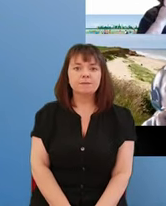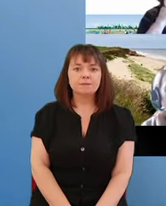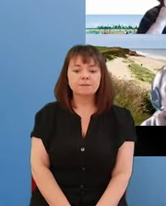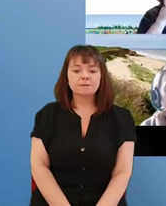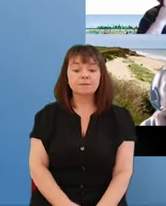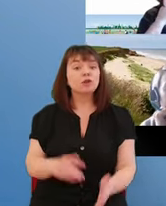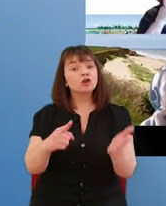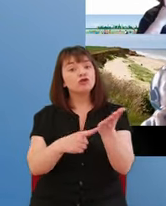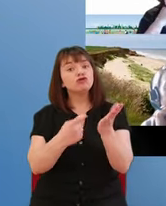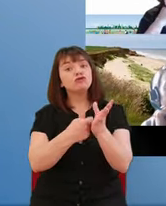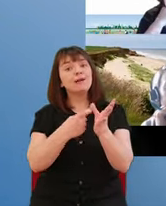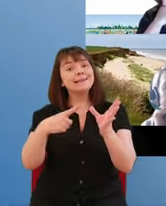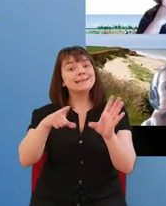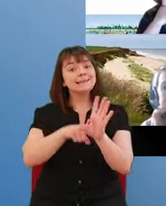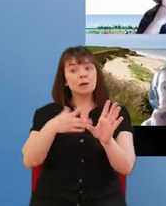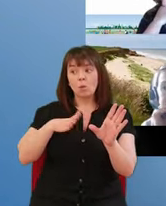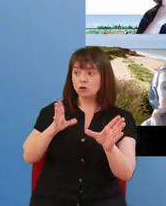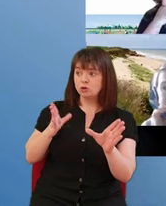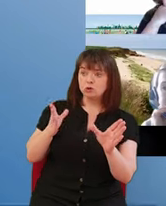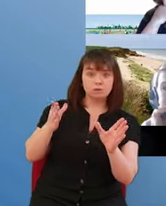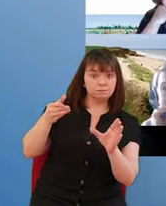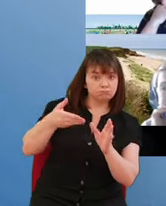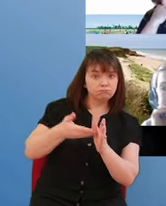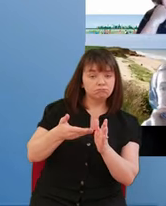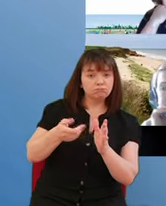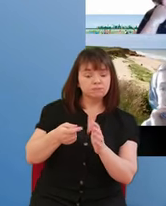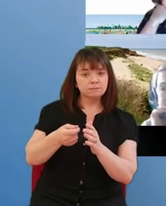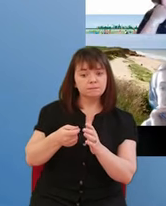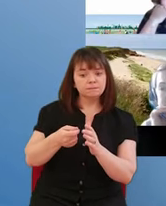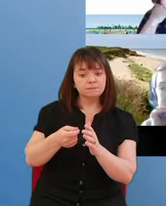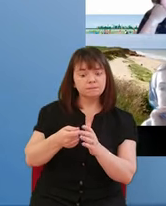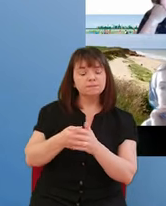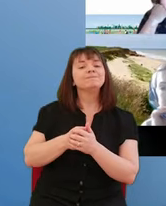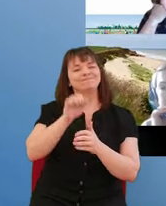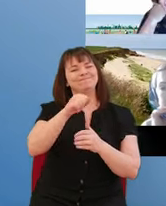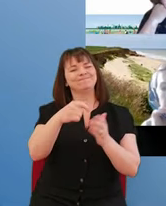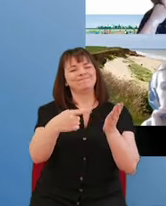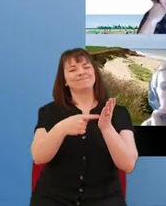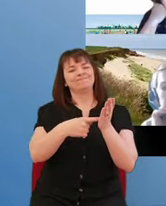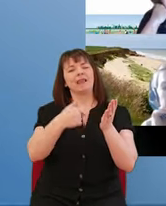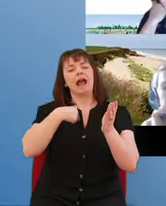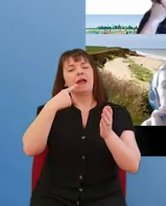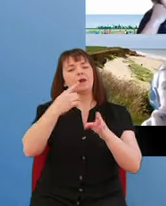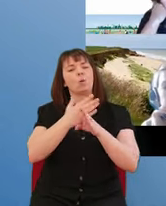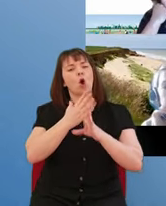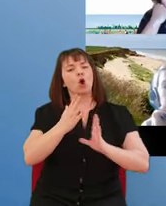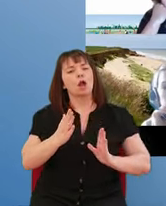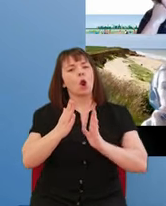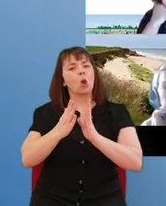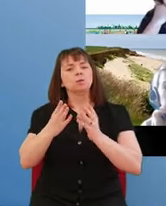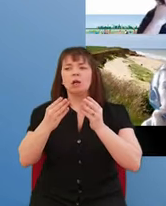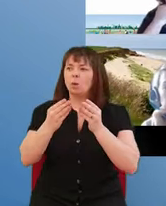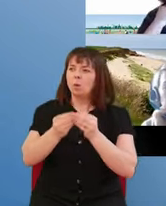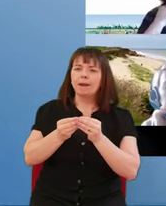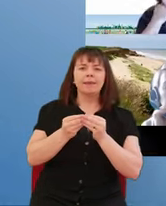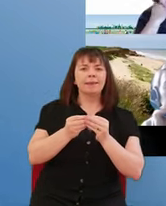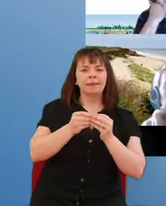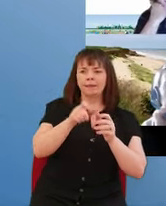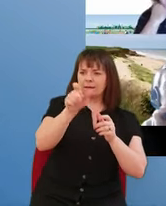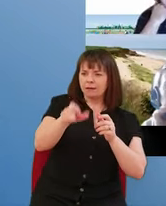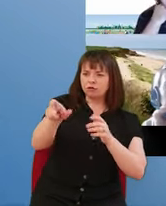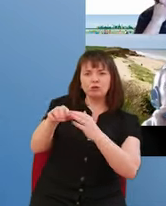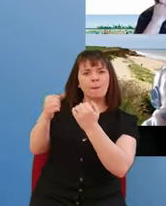the challenges of people coming to appointments in primary care, it always doesn't feel the right place to be coming to me. That's what I think time and time again. So really